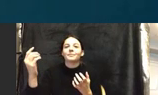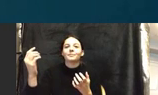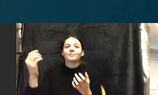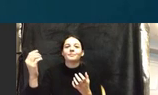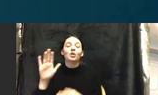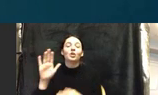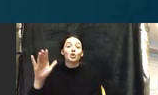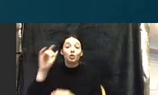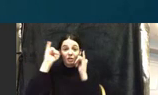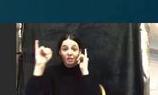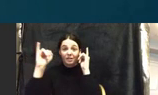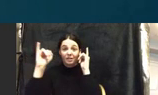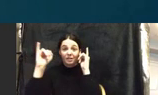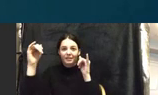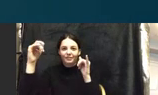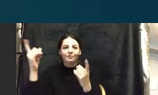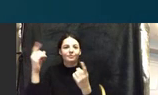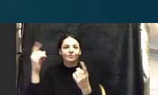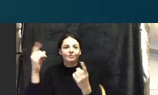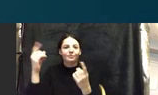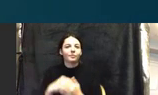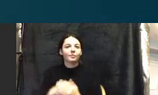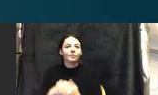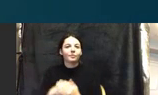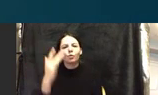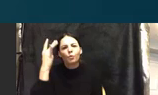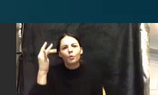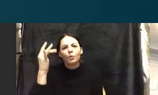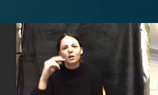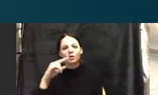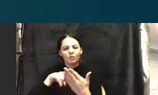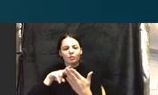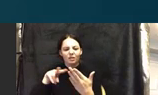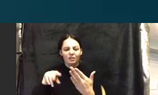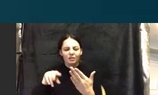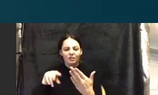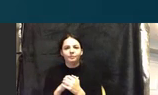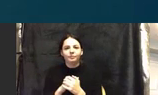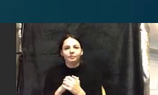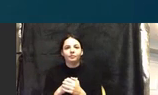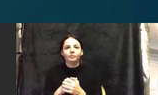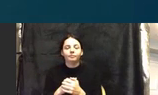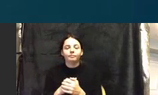read? There are many reasons why we read. We read to escape.